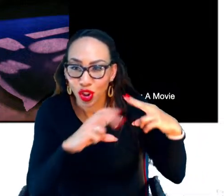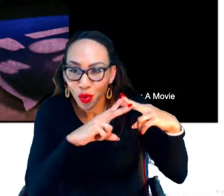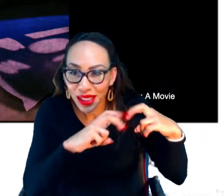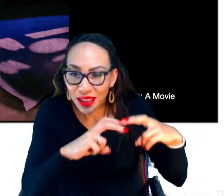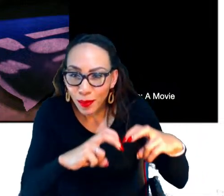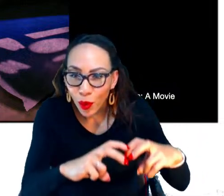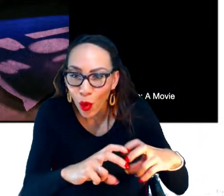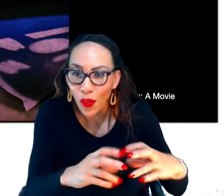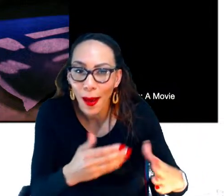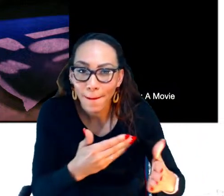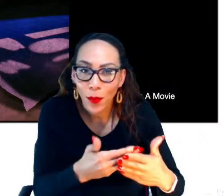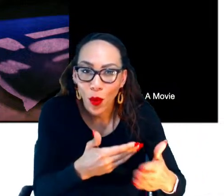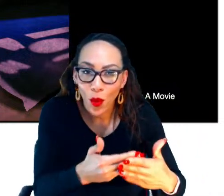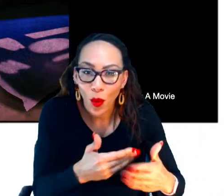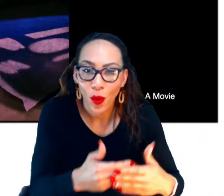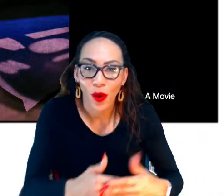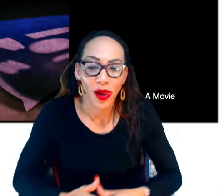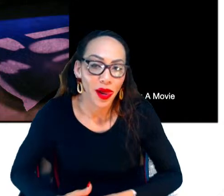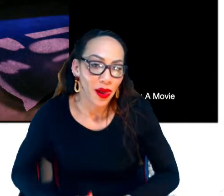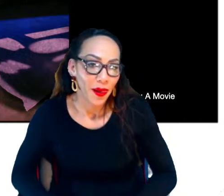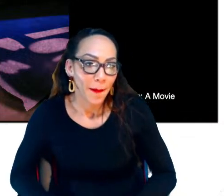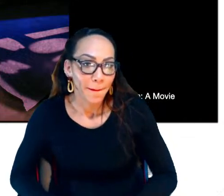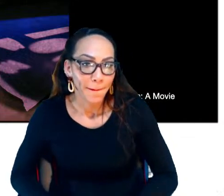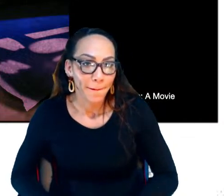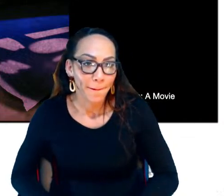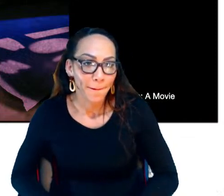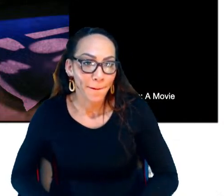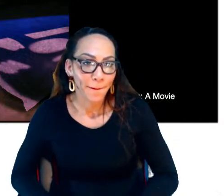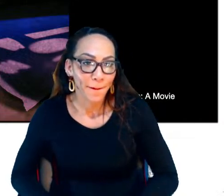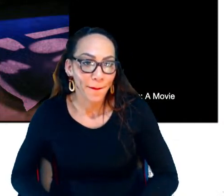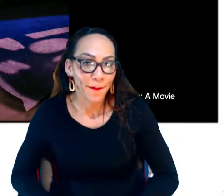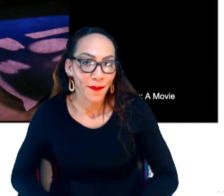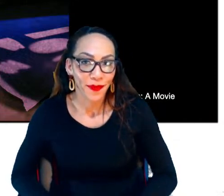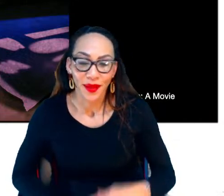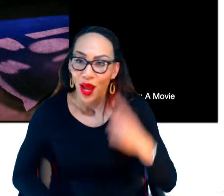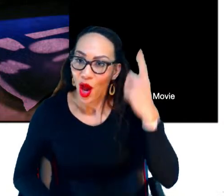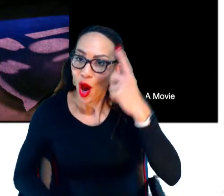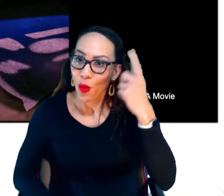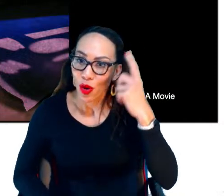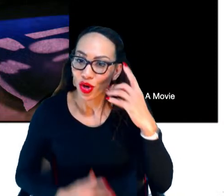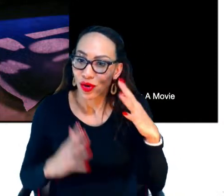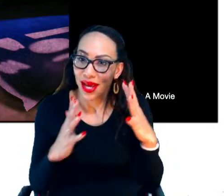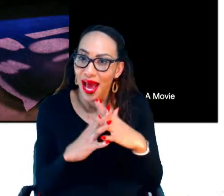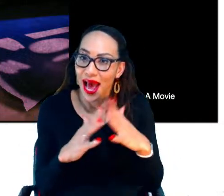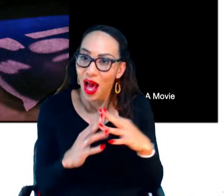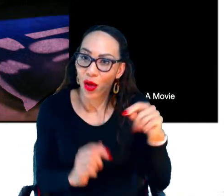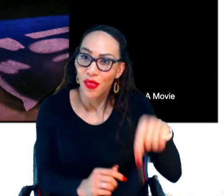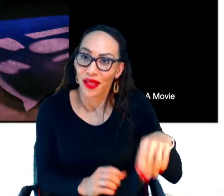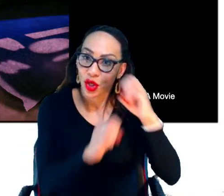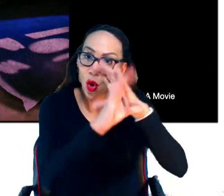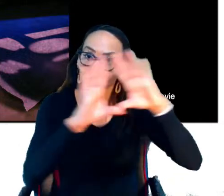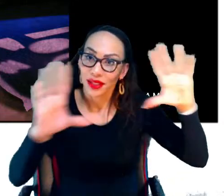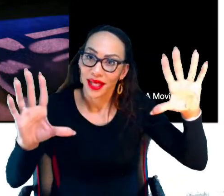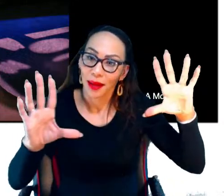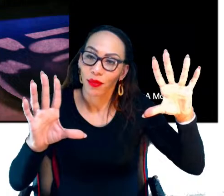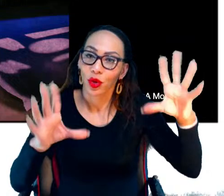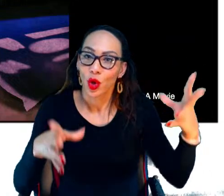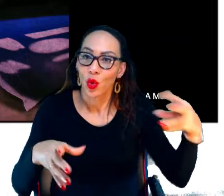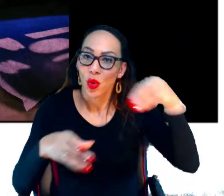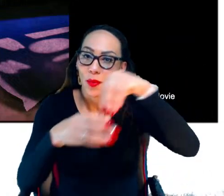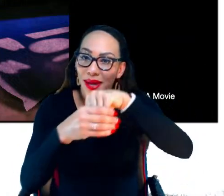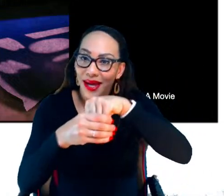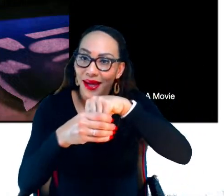about maybe wondering what that would be like in VR, but I don't know. I'm still thinking about